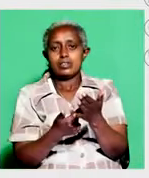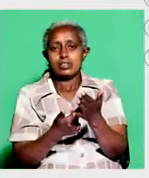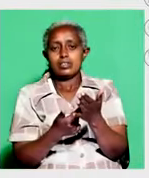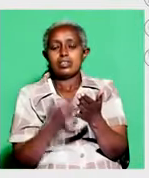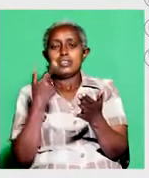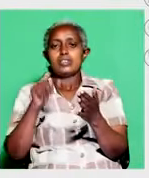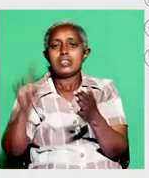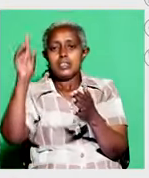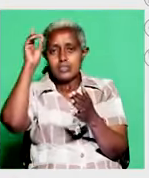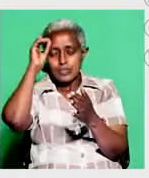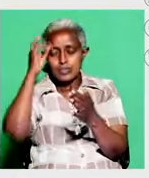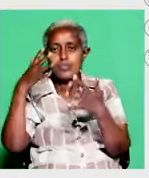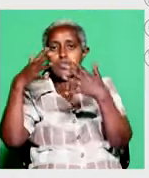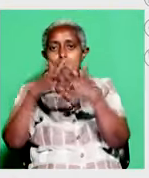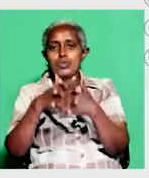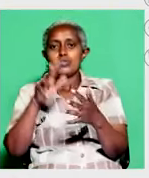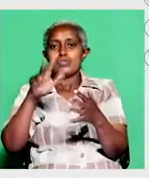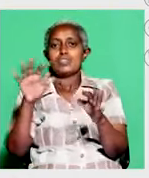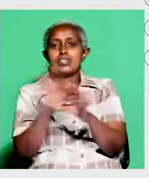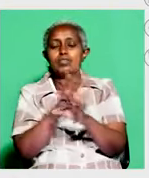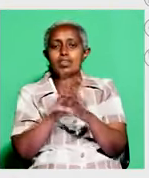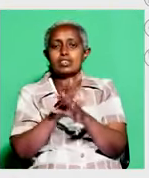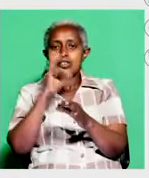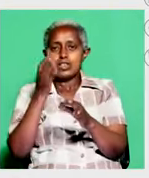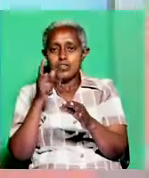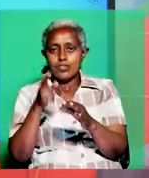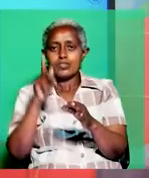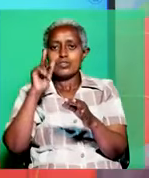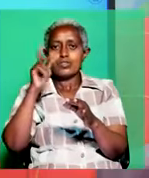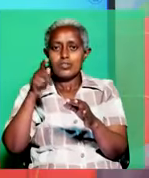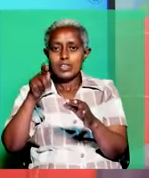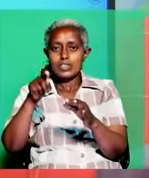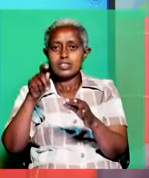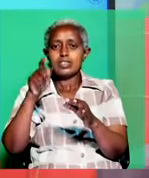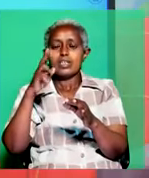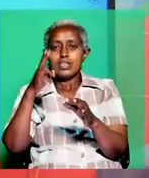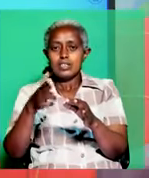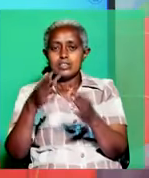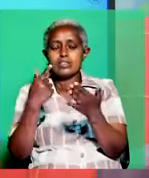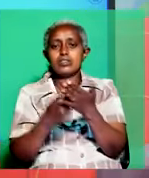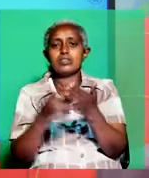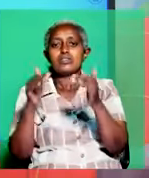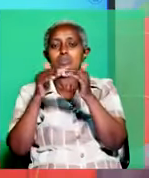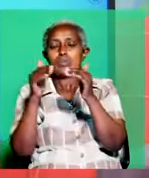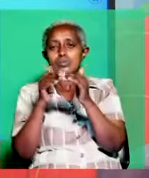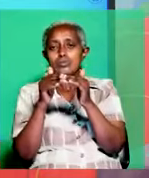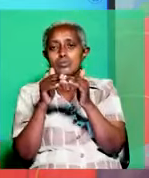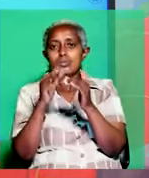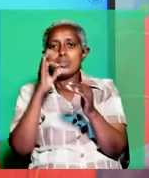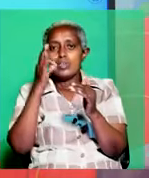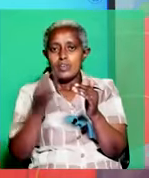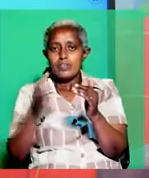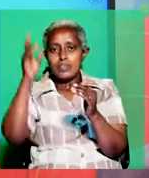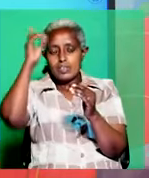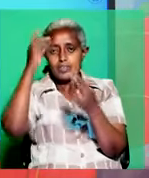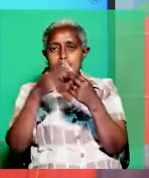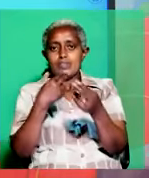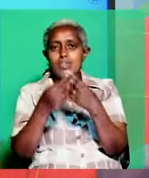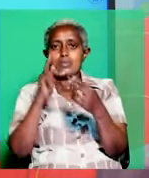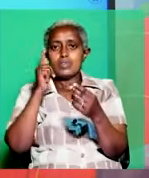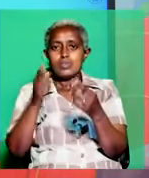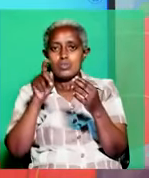derivative of composition of 3 function, f of g of h of x will be equal to this f derivative times g